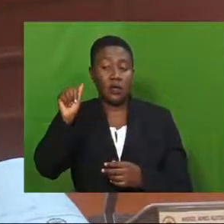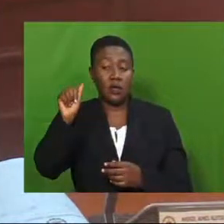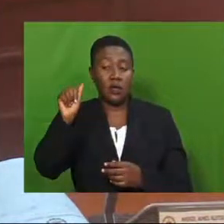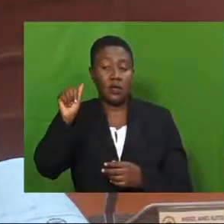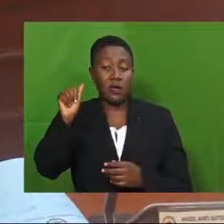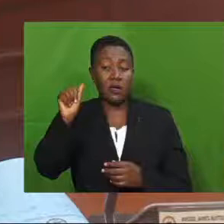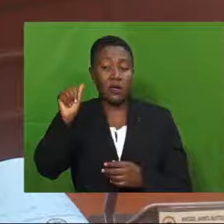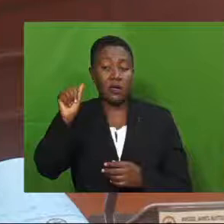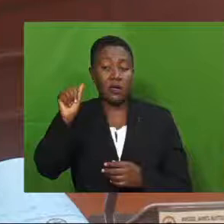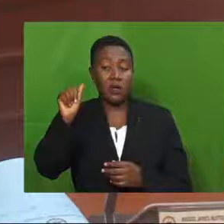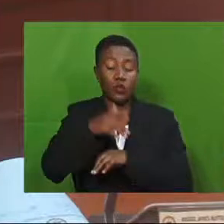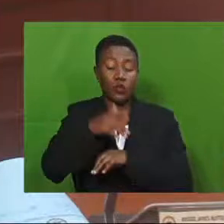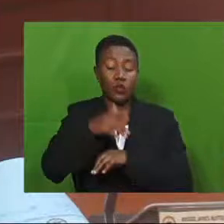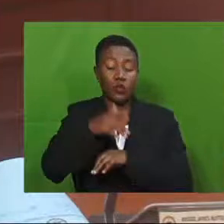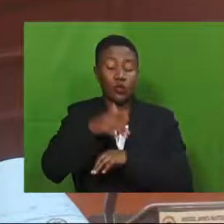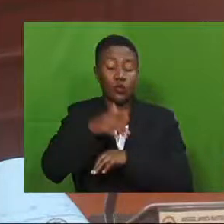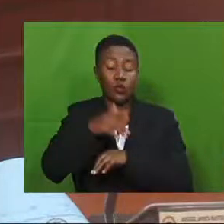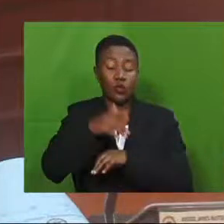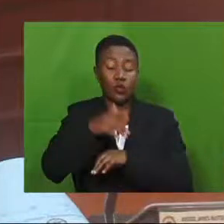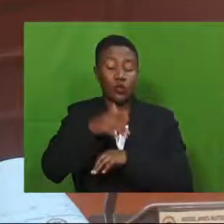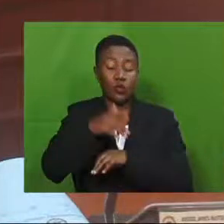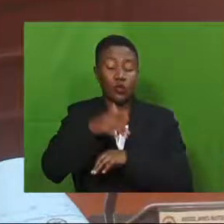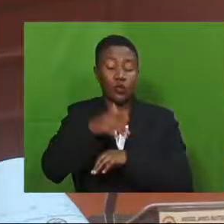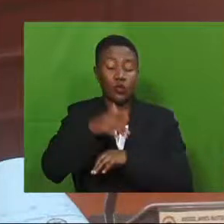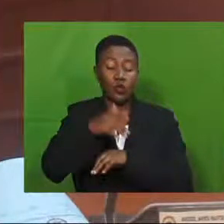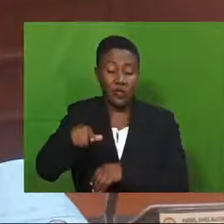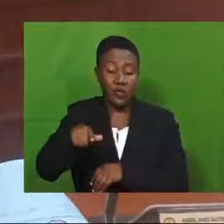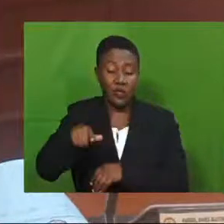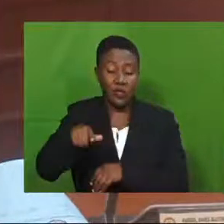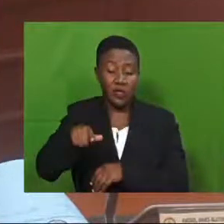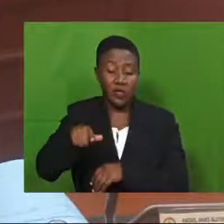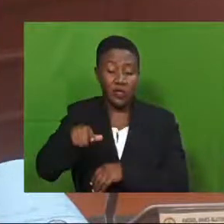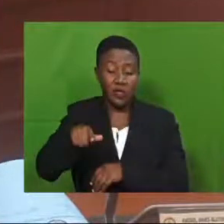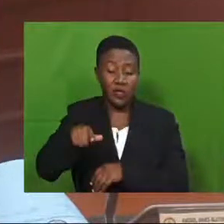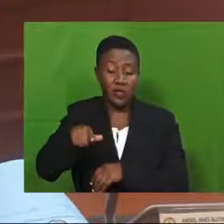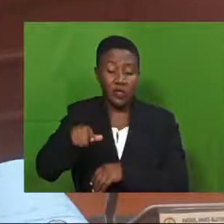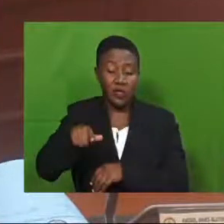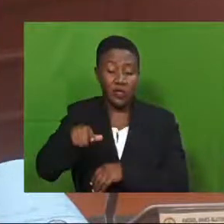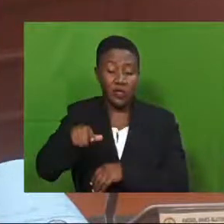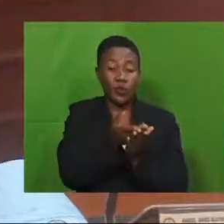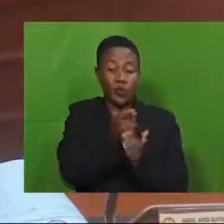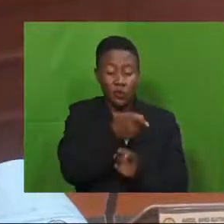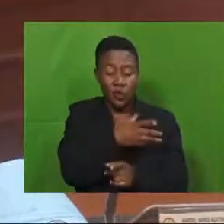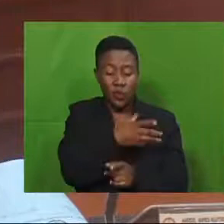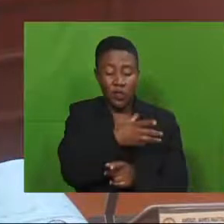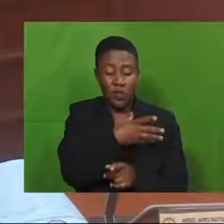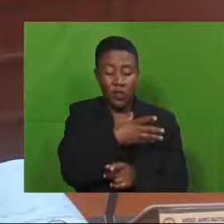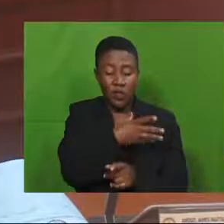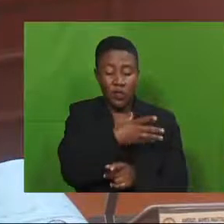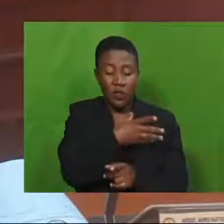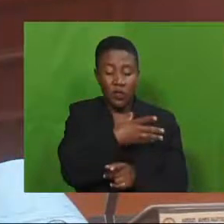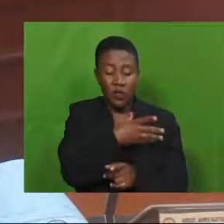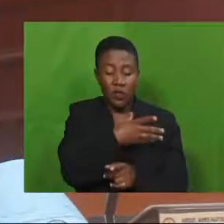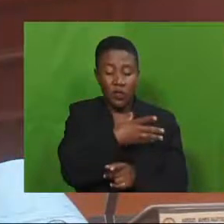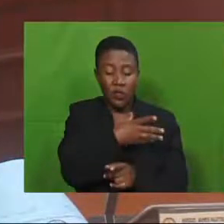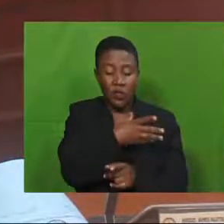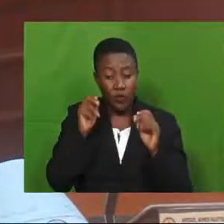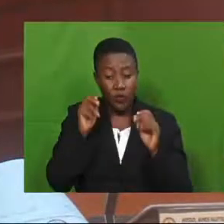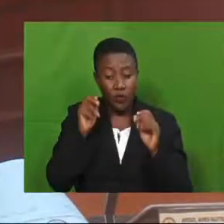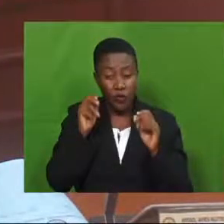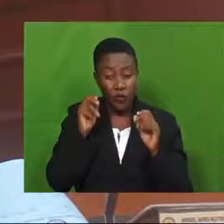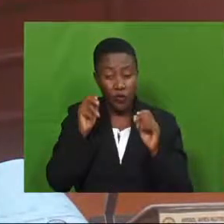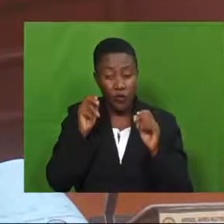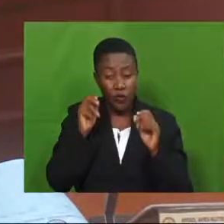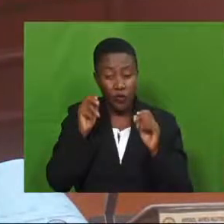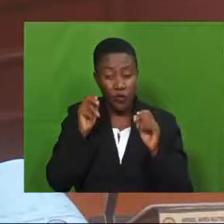2021. Speaker, so with your indulgence, I want to thank you for the opportunity to pay tribute